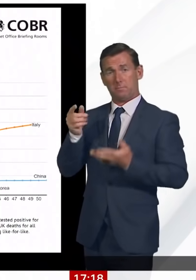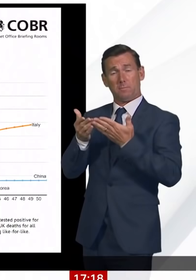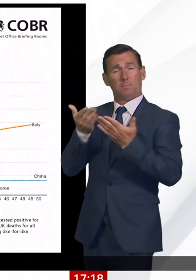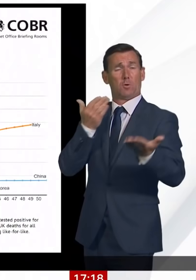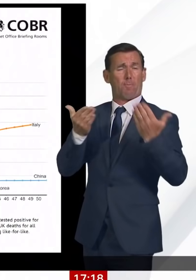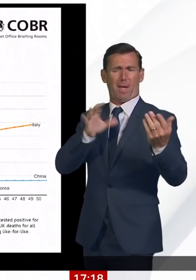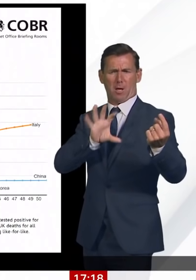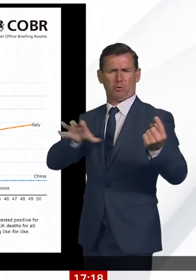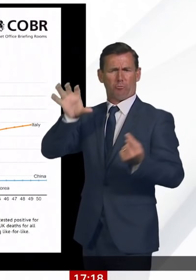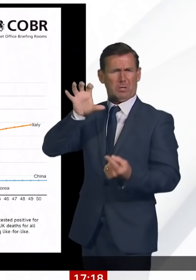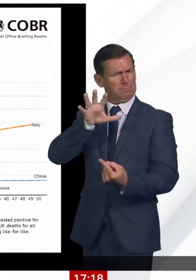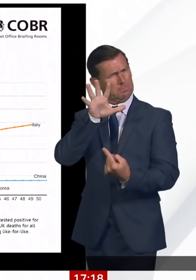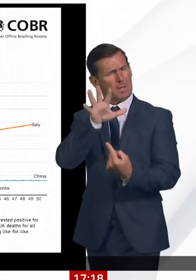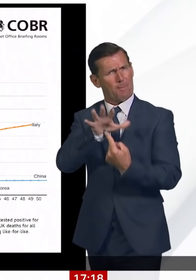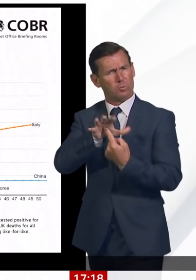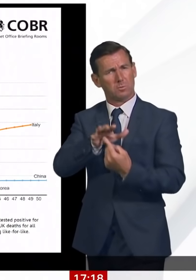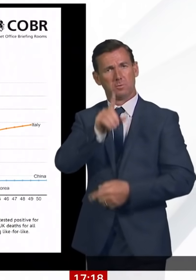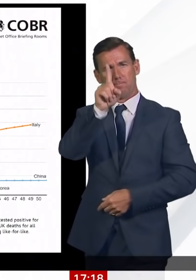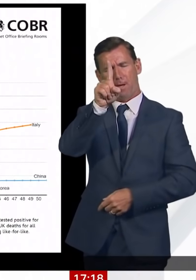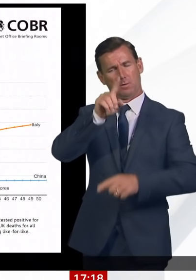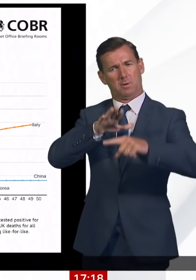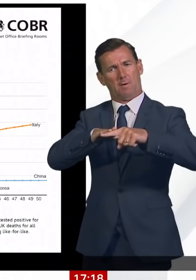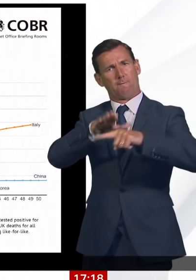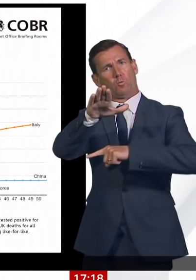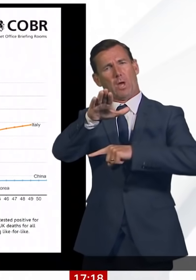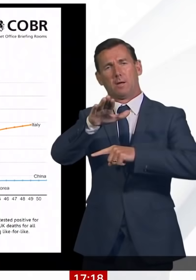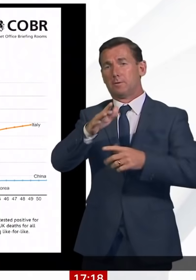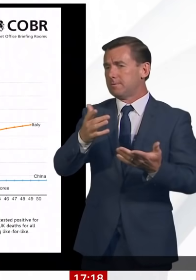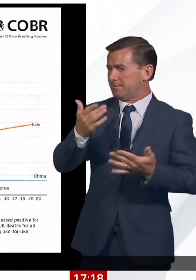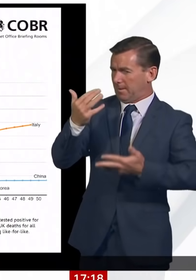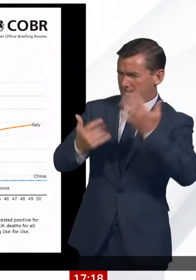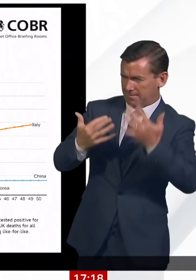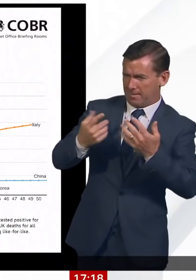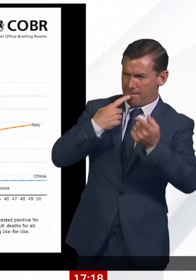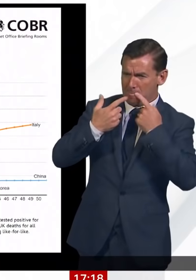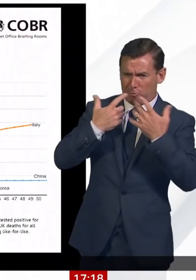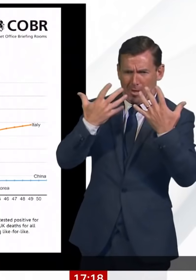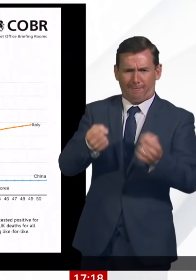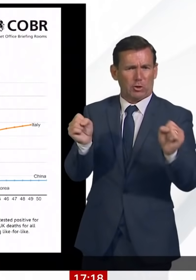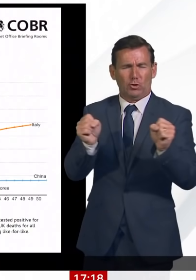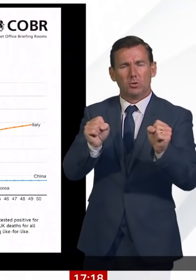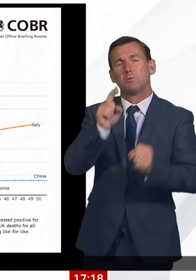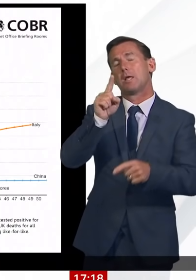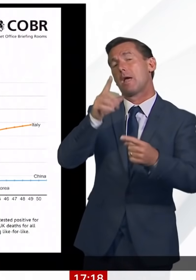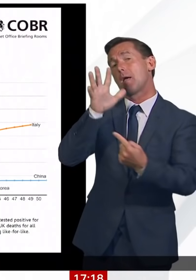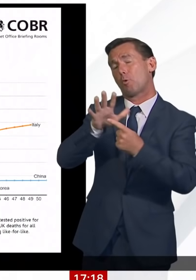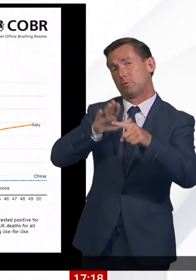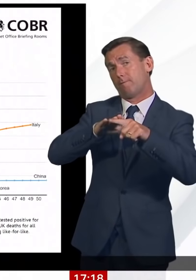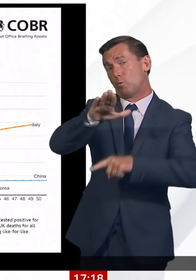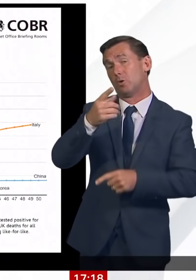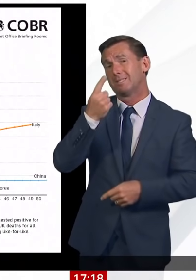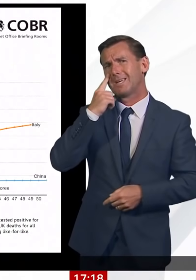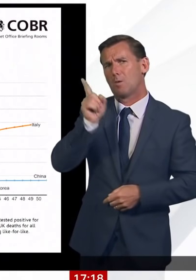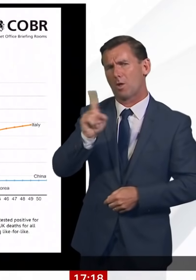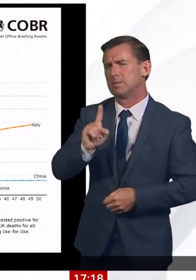what will be really important in the future, and we do not yet have those data, are international comparisons of